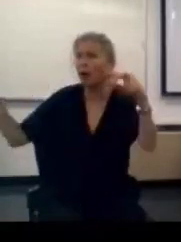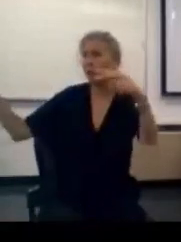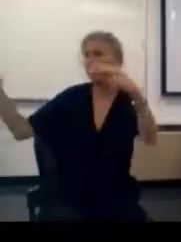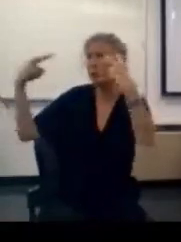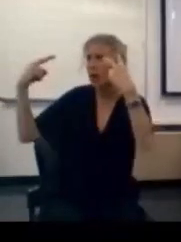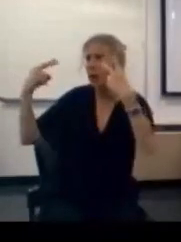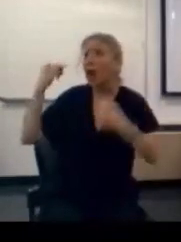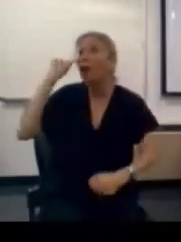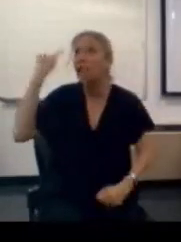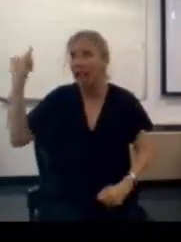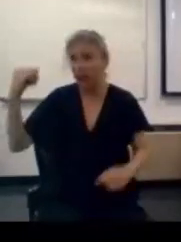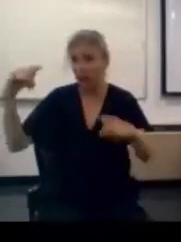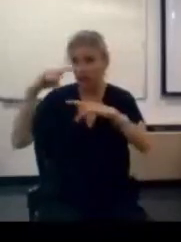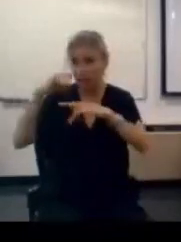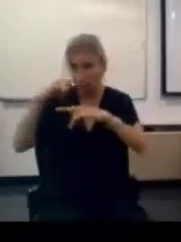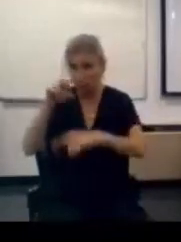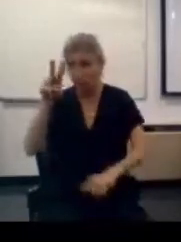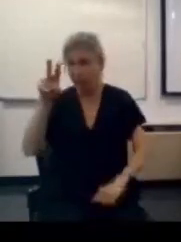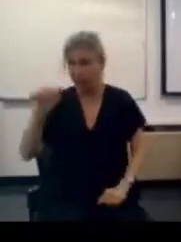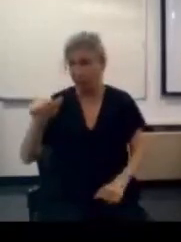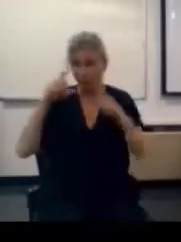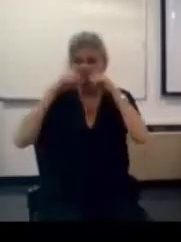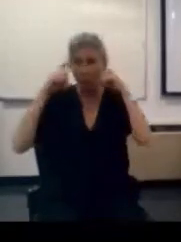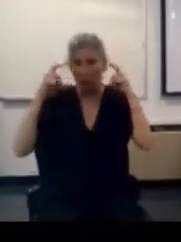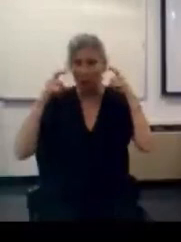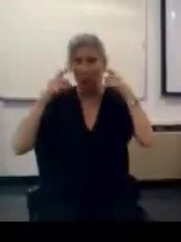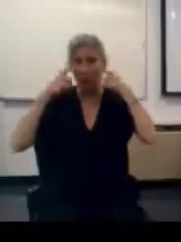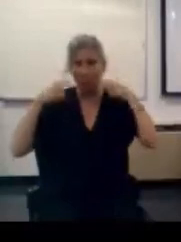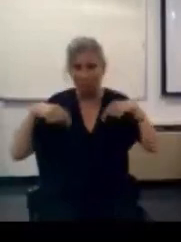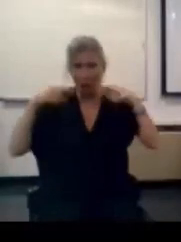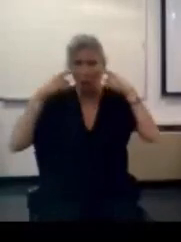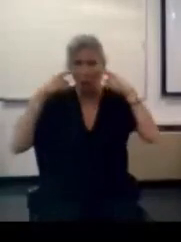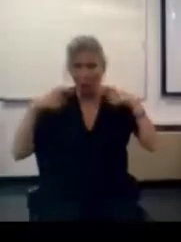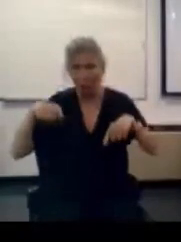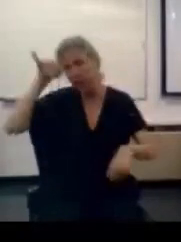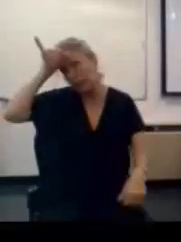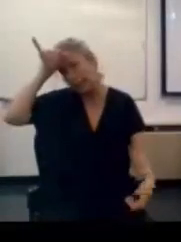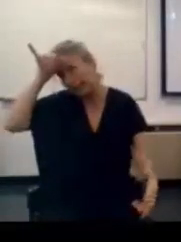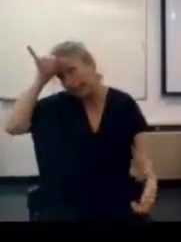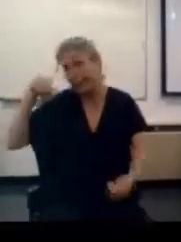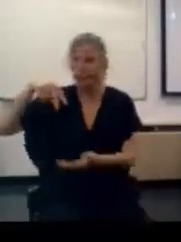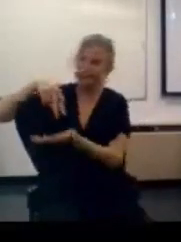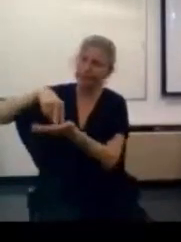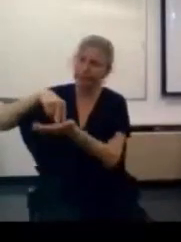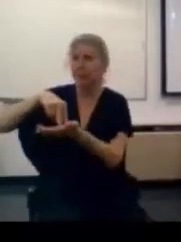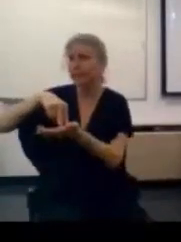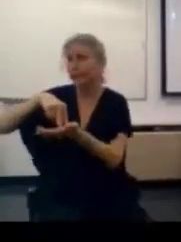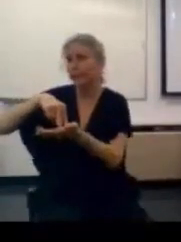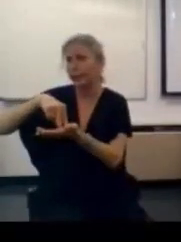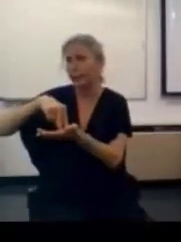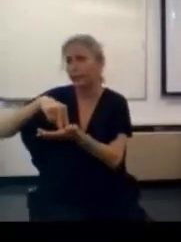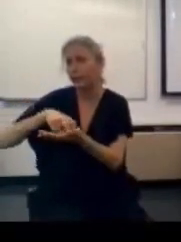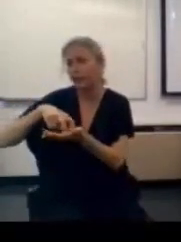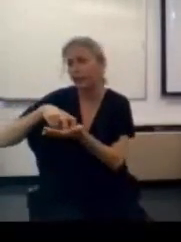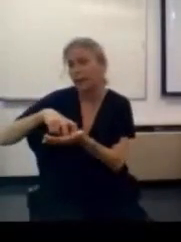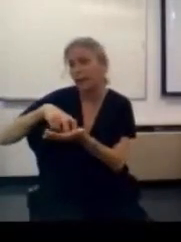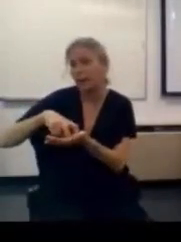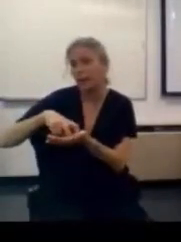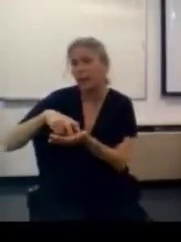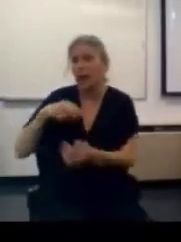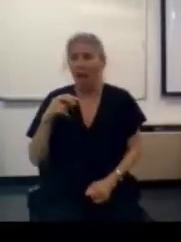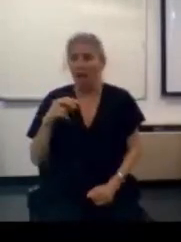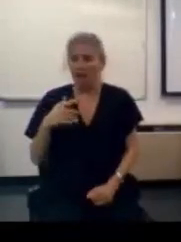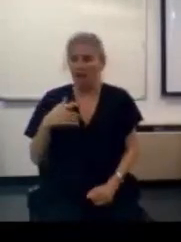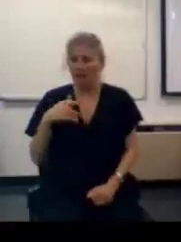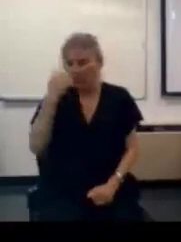I started to cry in public. So imagine this, I'm in an airport in Virginia with a mask, crying like an idiot, standing there with,